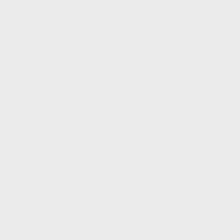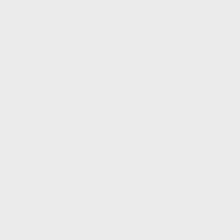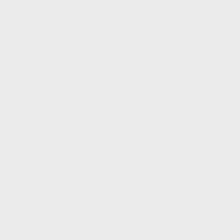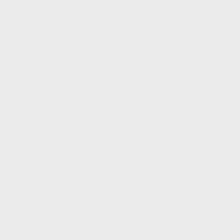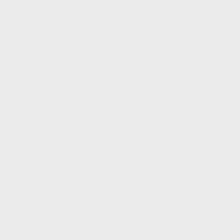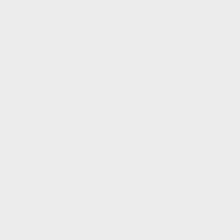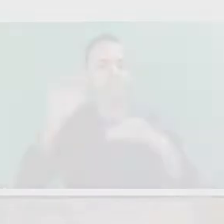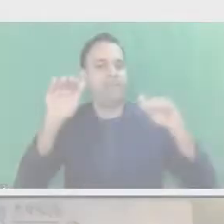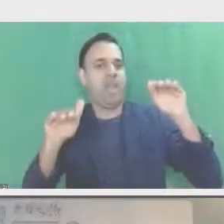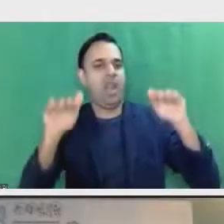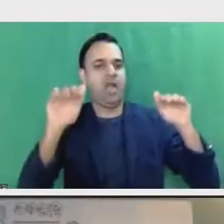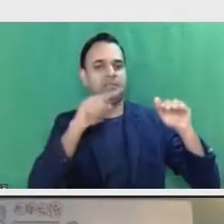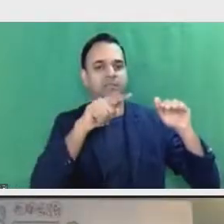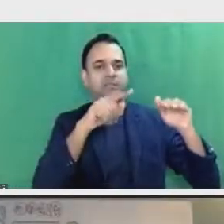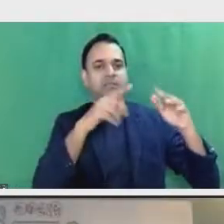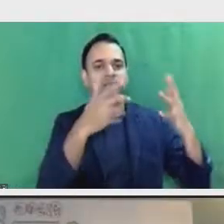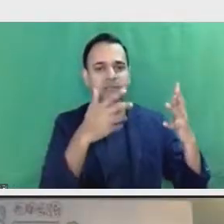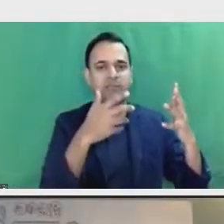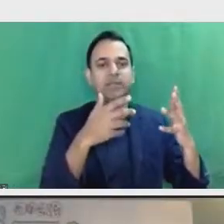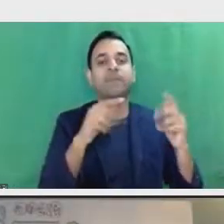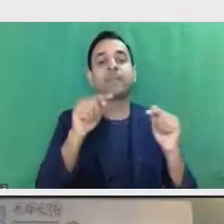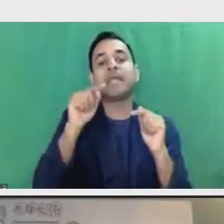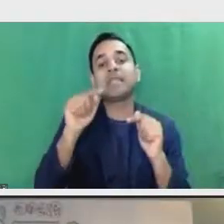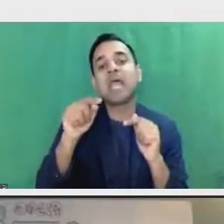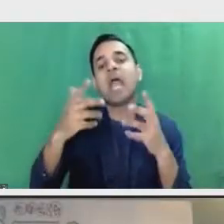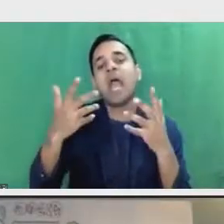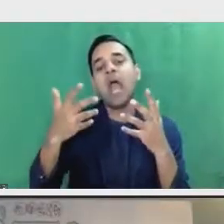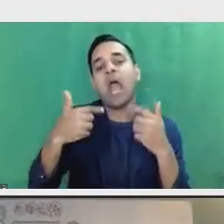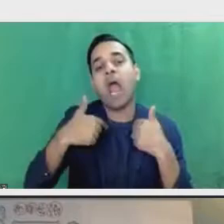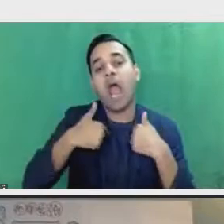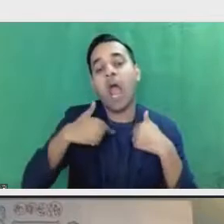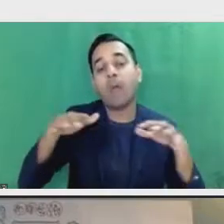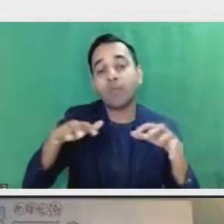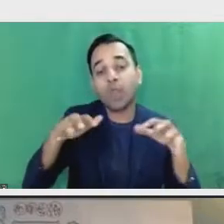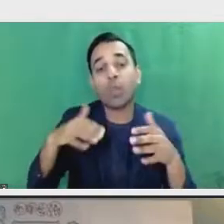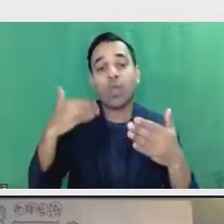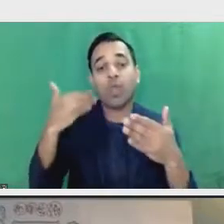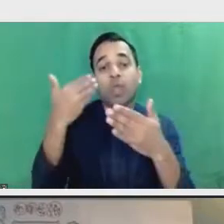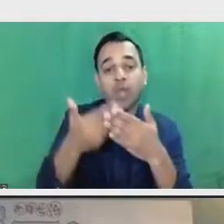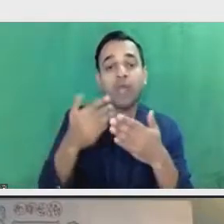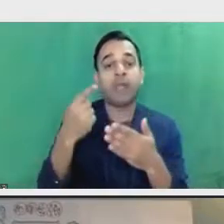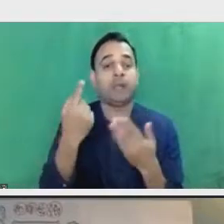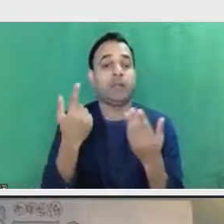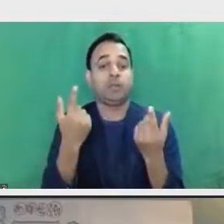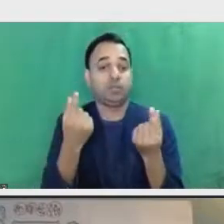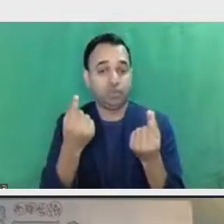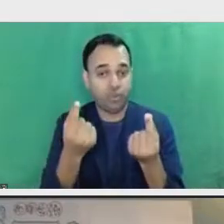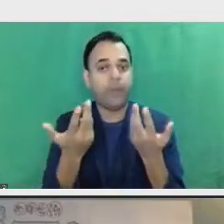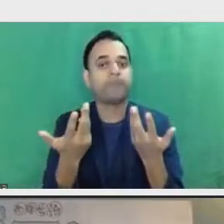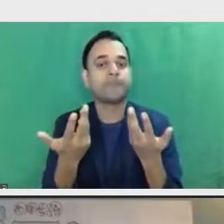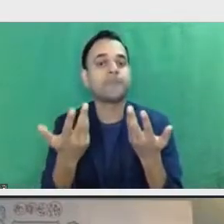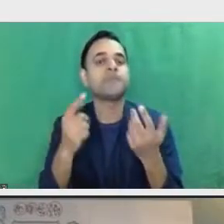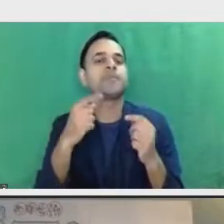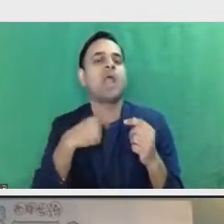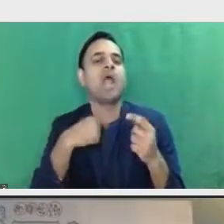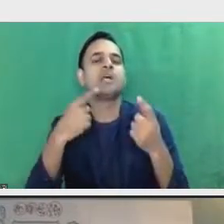do, but also trying to be realistic and have in place targets that people can actually implement.